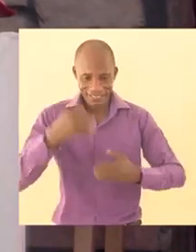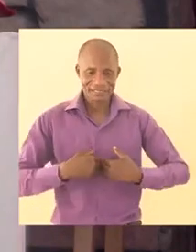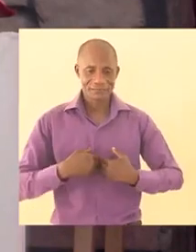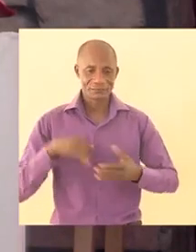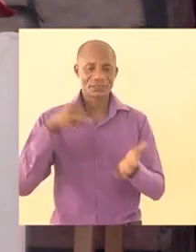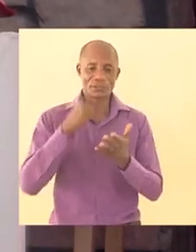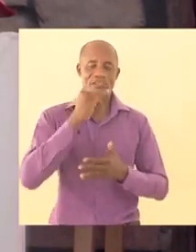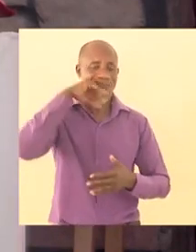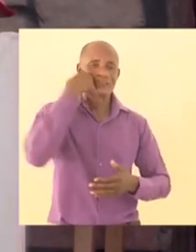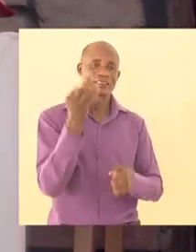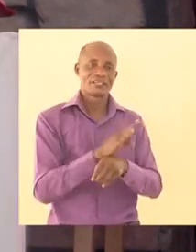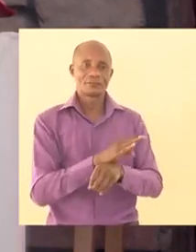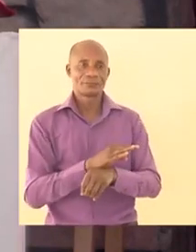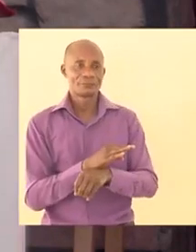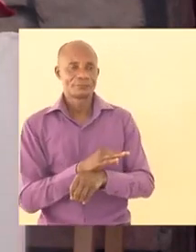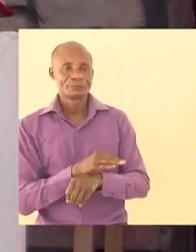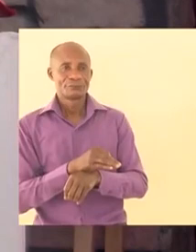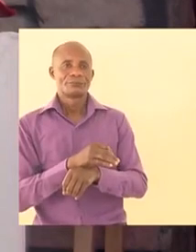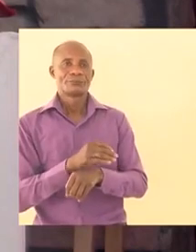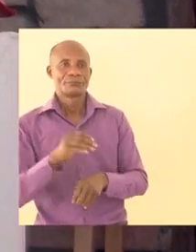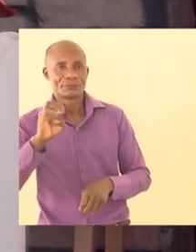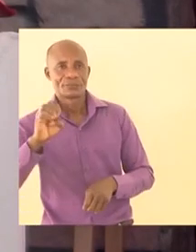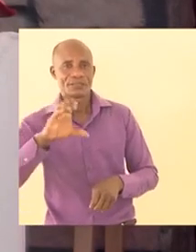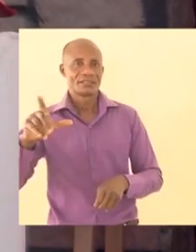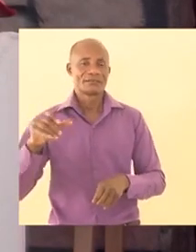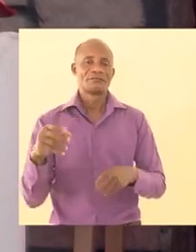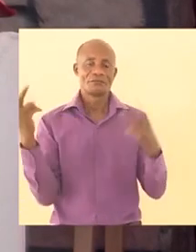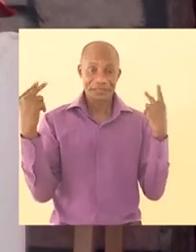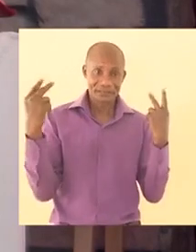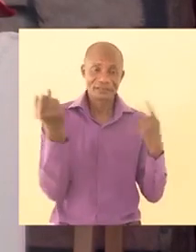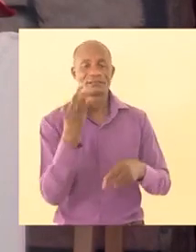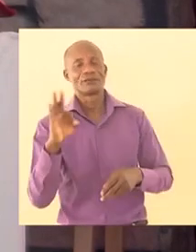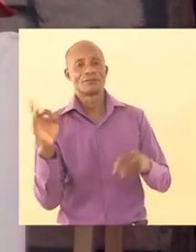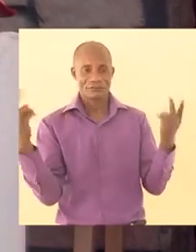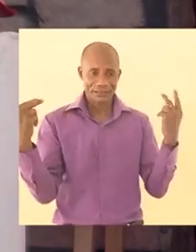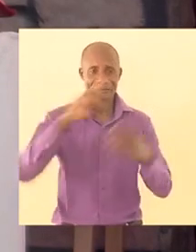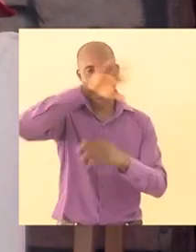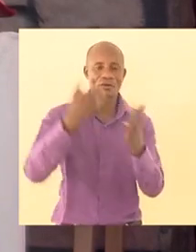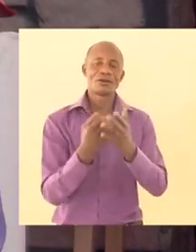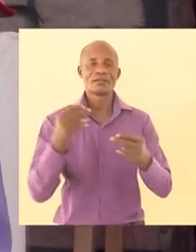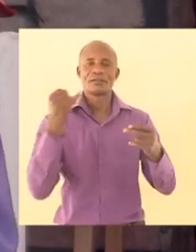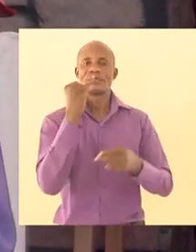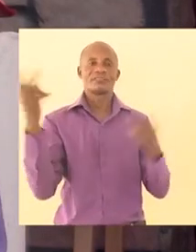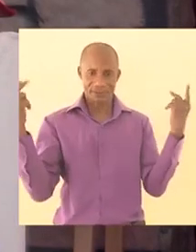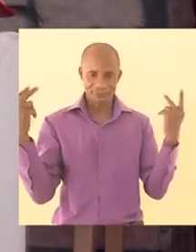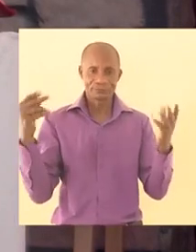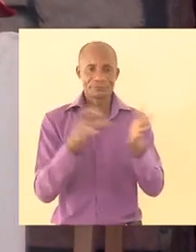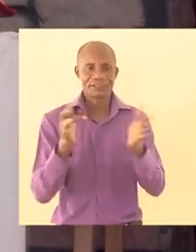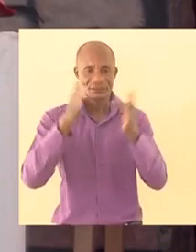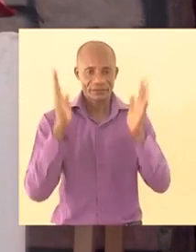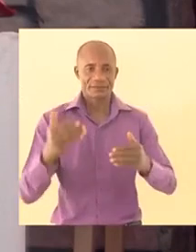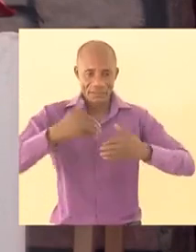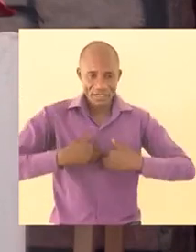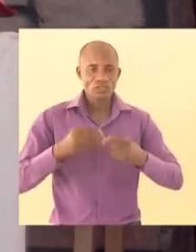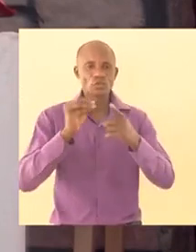shameful. Ecclesiastes calls it vanity of vanities. All is vanity. If a Christian has too much